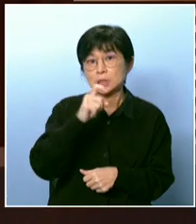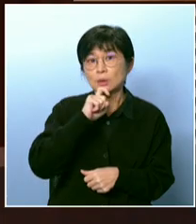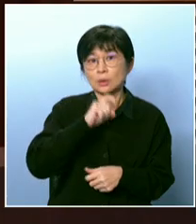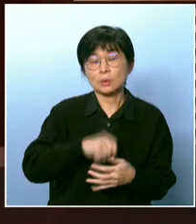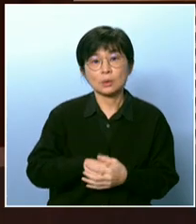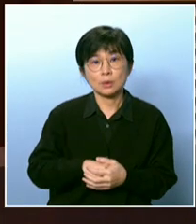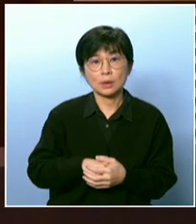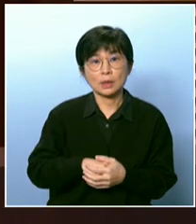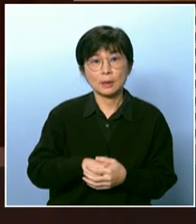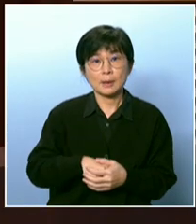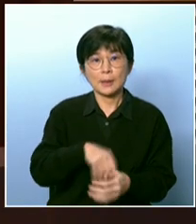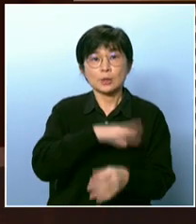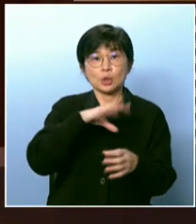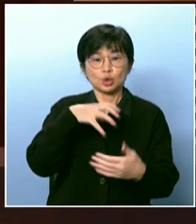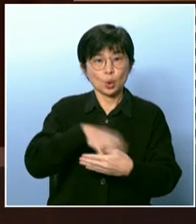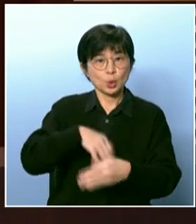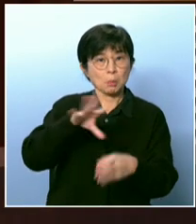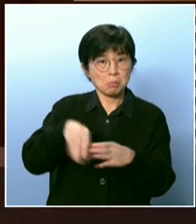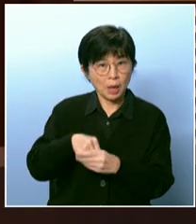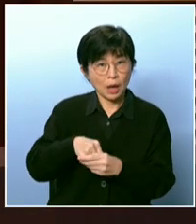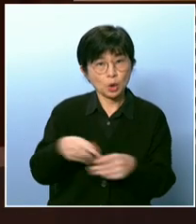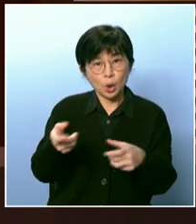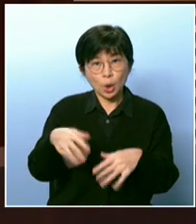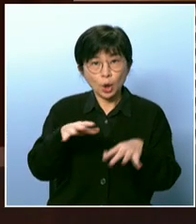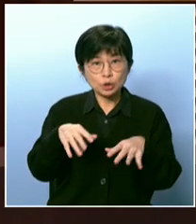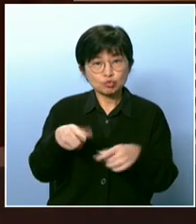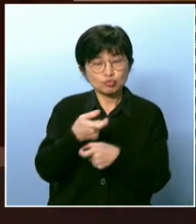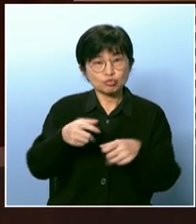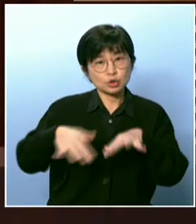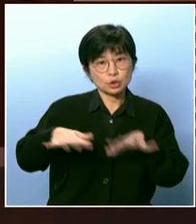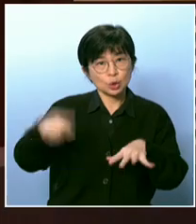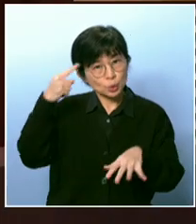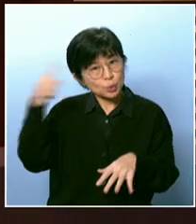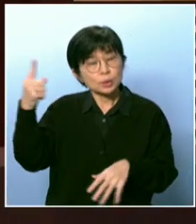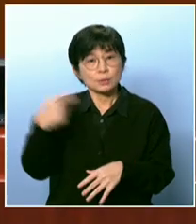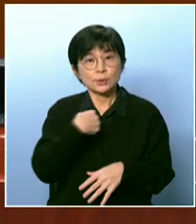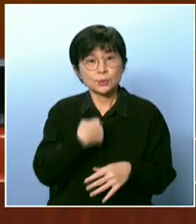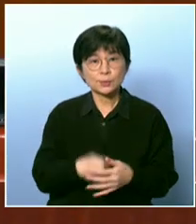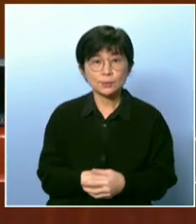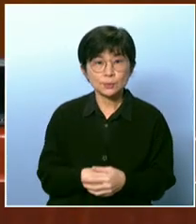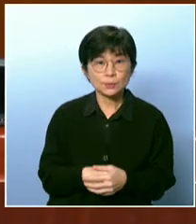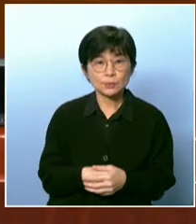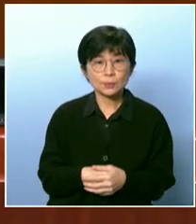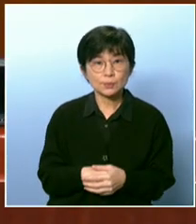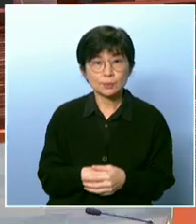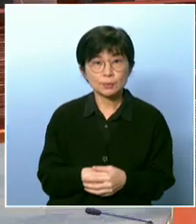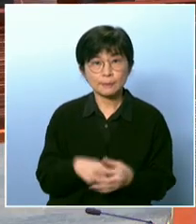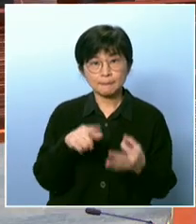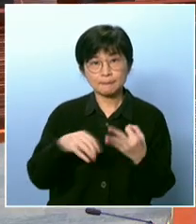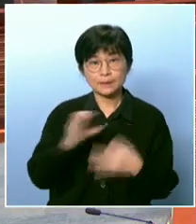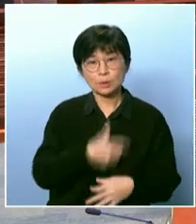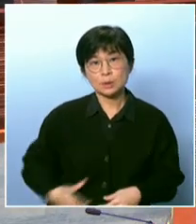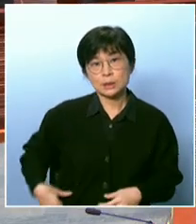for parents 5 training sessions, and the training sessions would cover content on